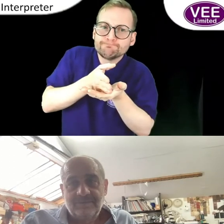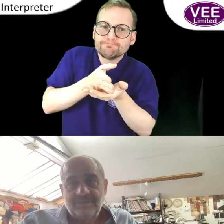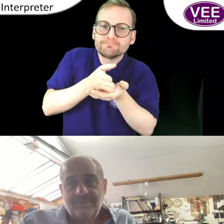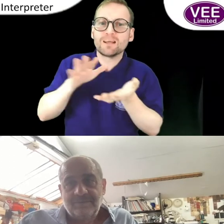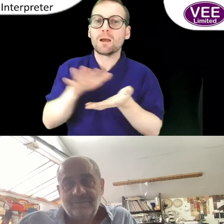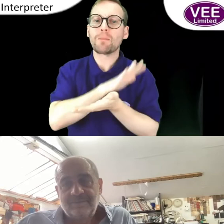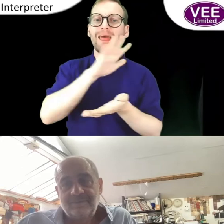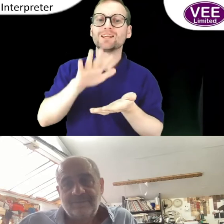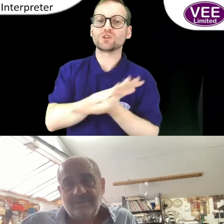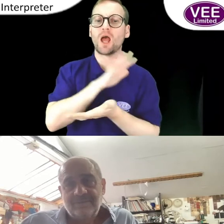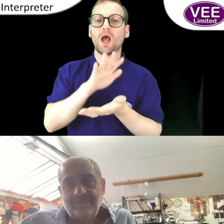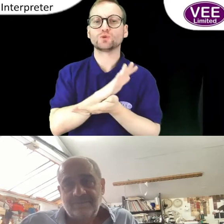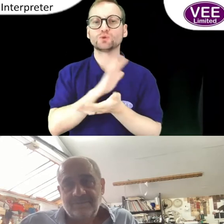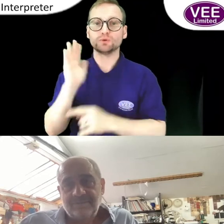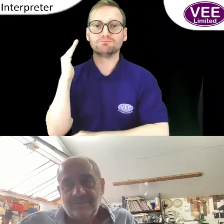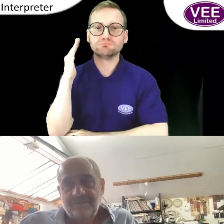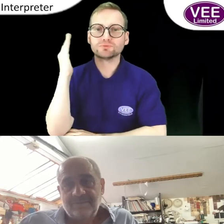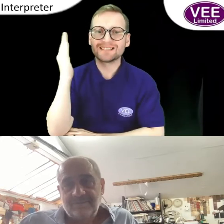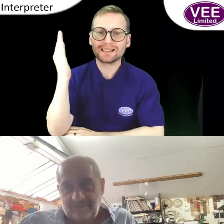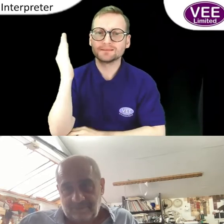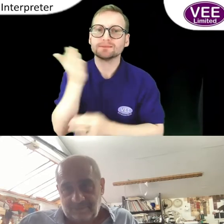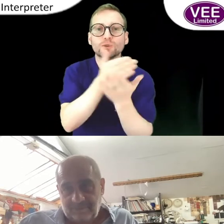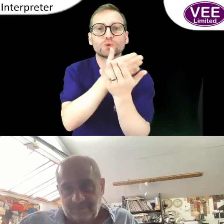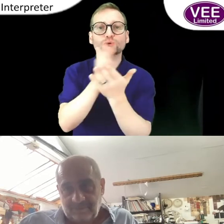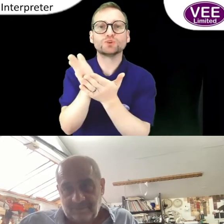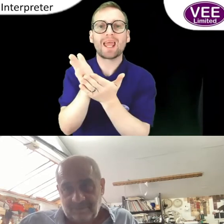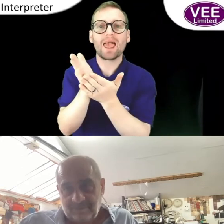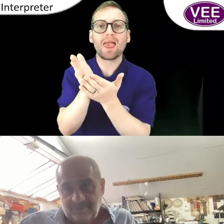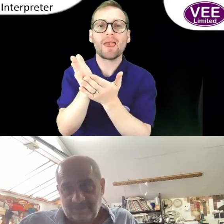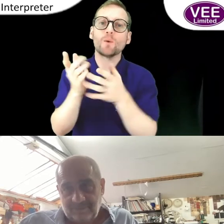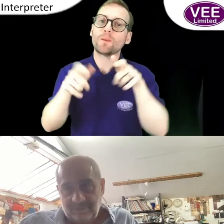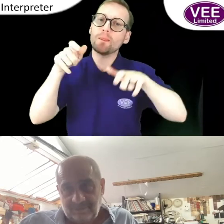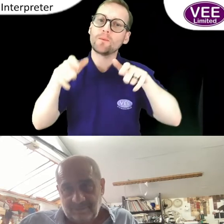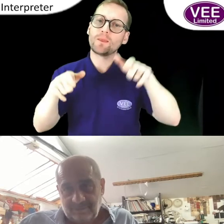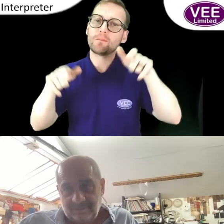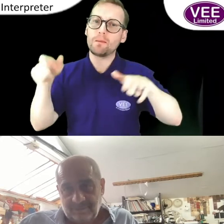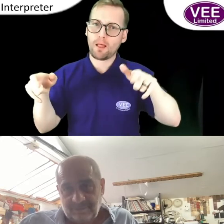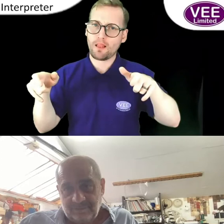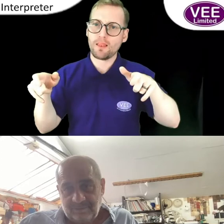pleasure to be presenting this and sharing this with the People's History Museum.